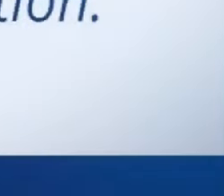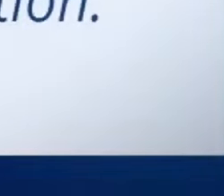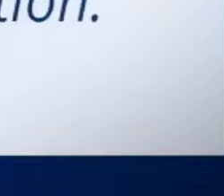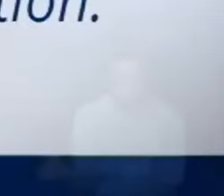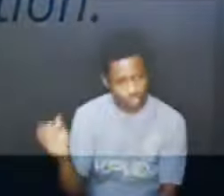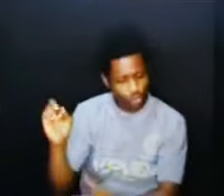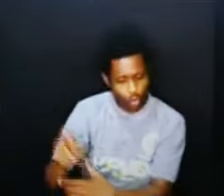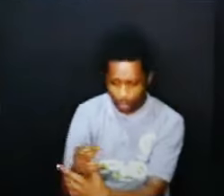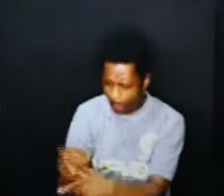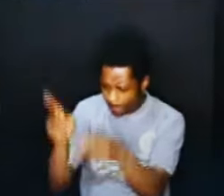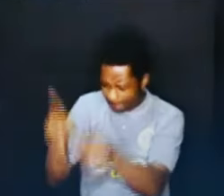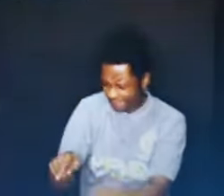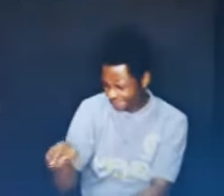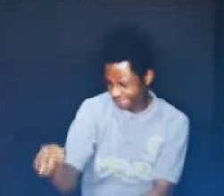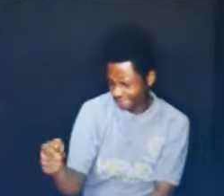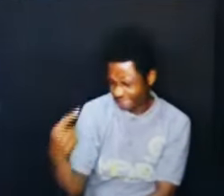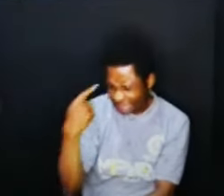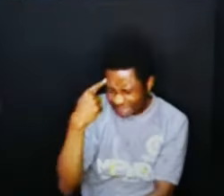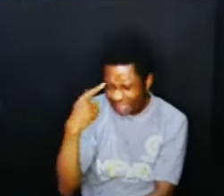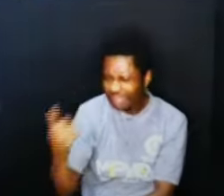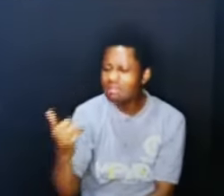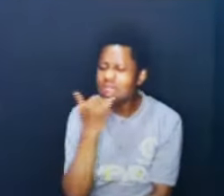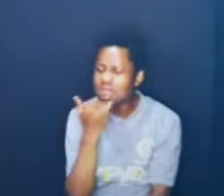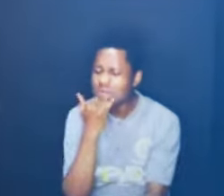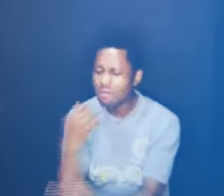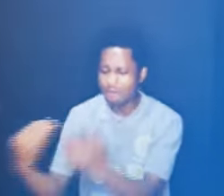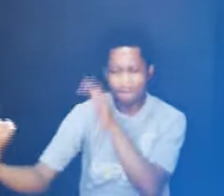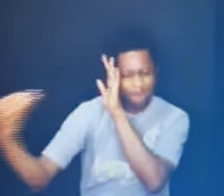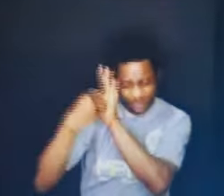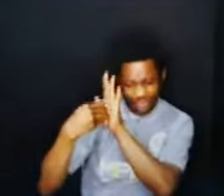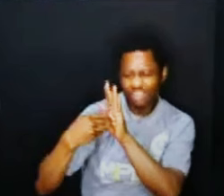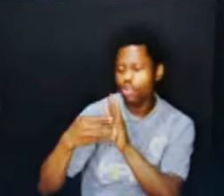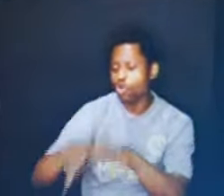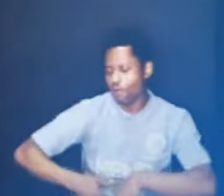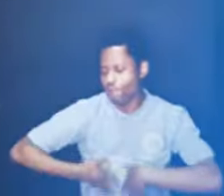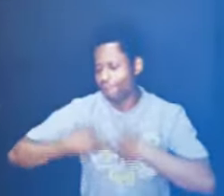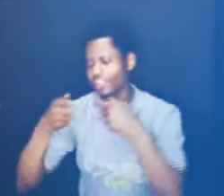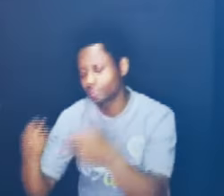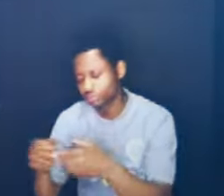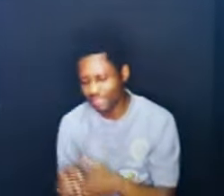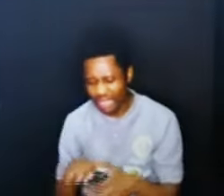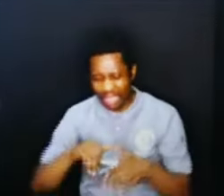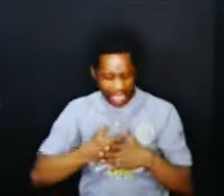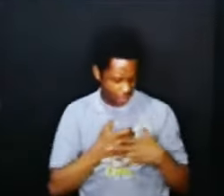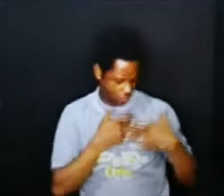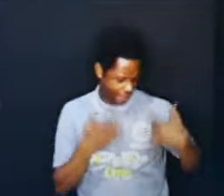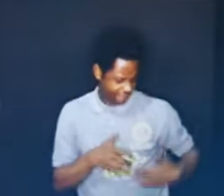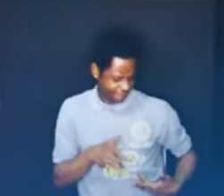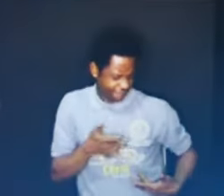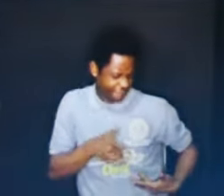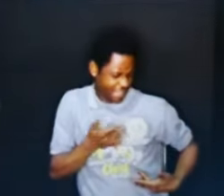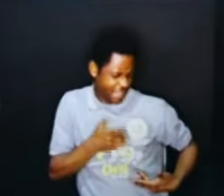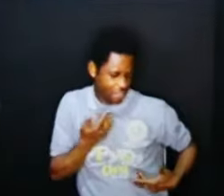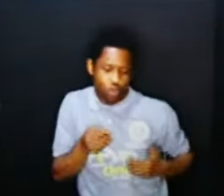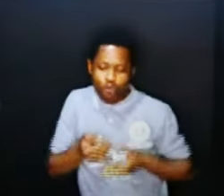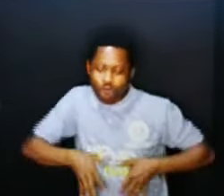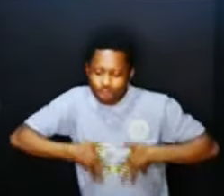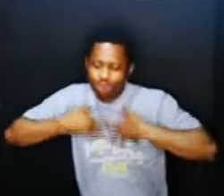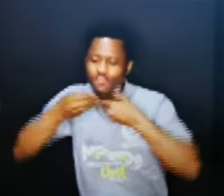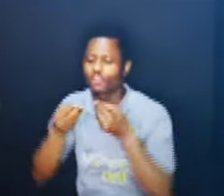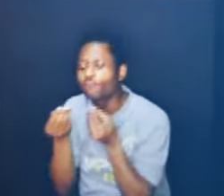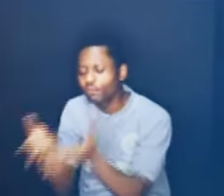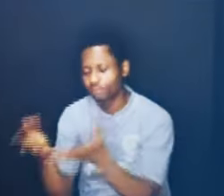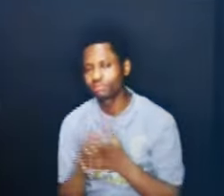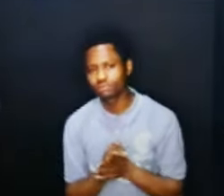perceived offender. What the state of your heart is. Or how